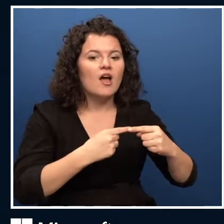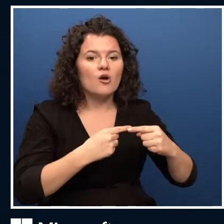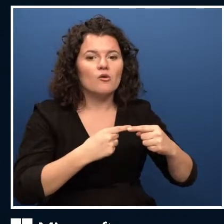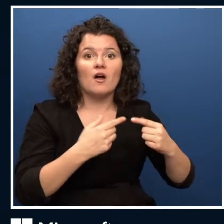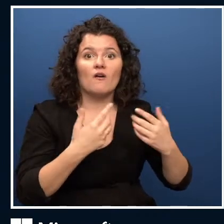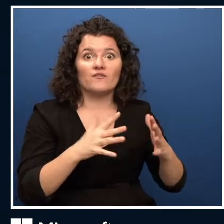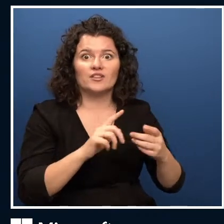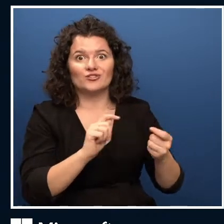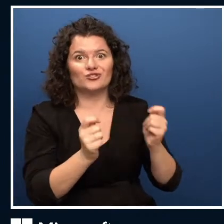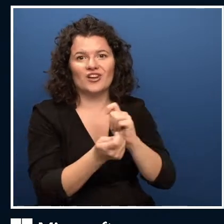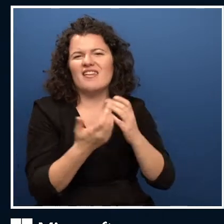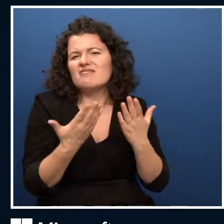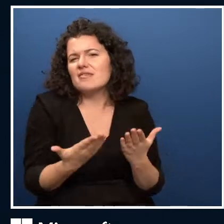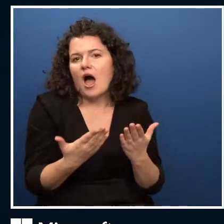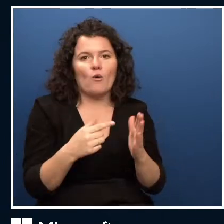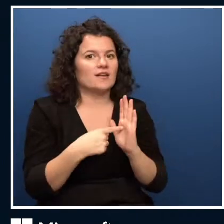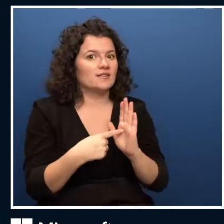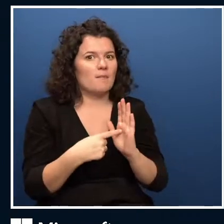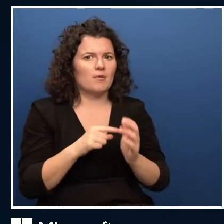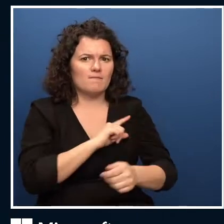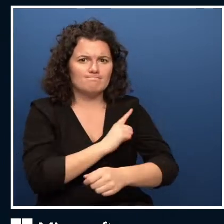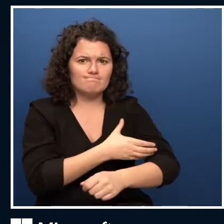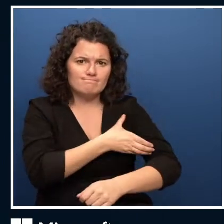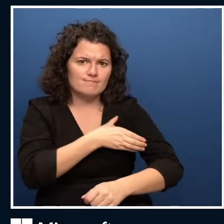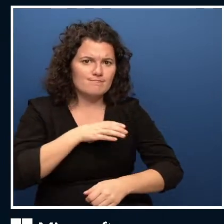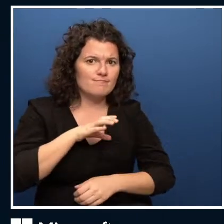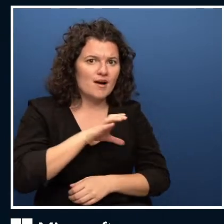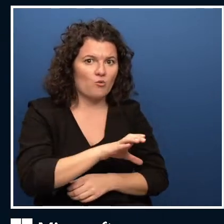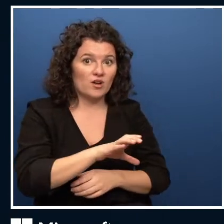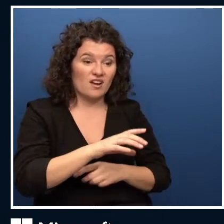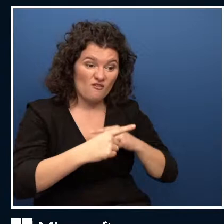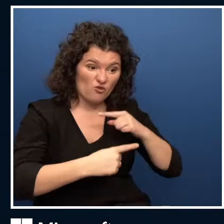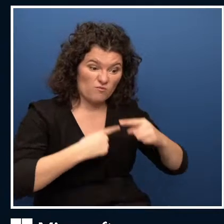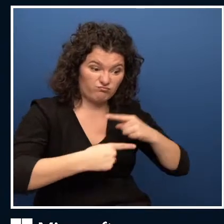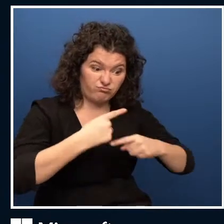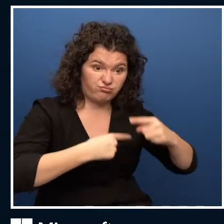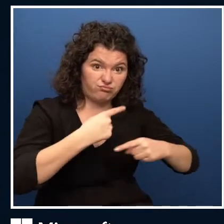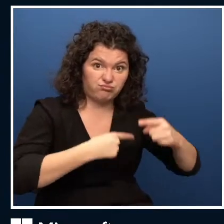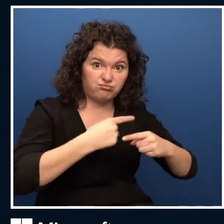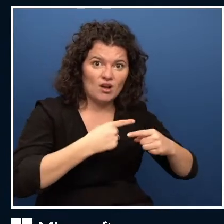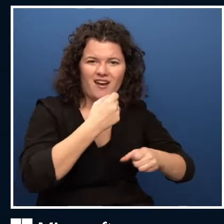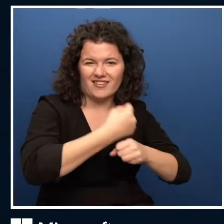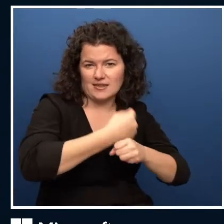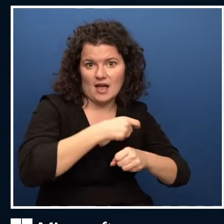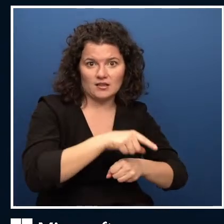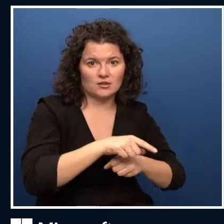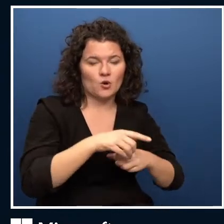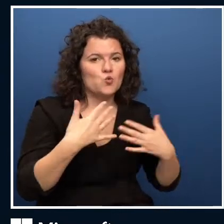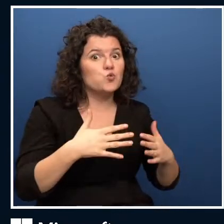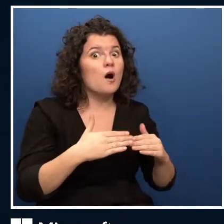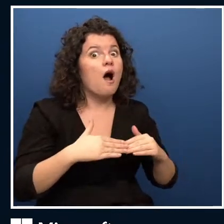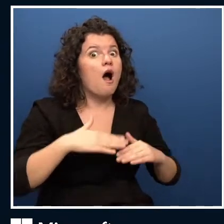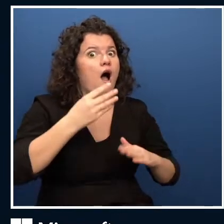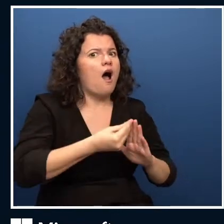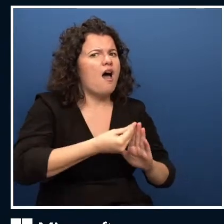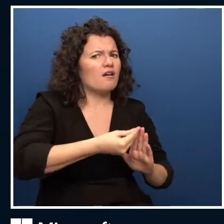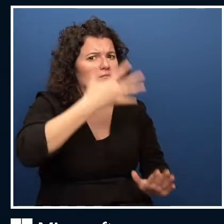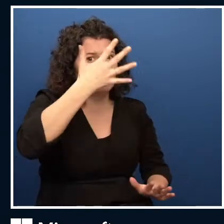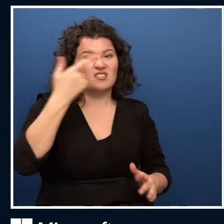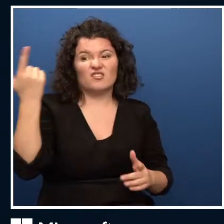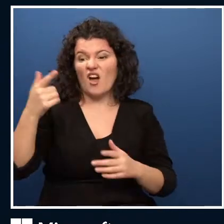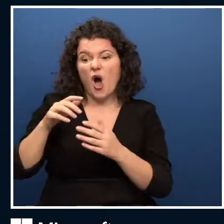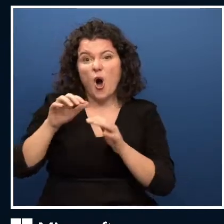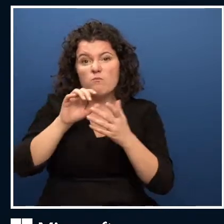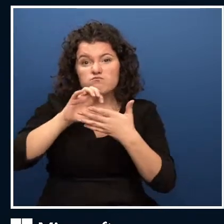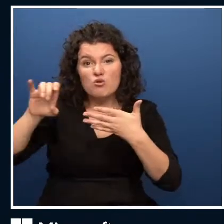costs more than maybe time of programmers. It's